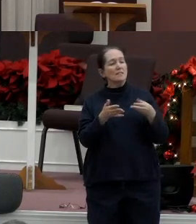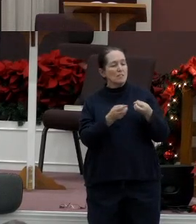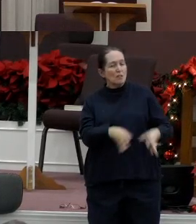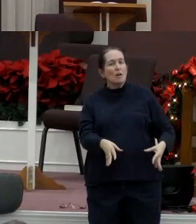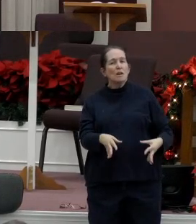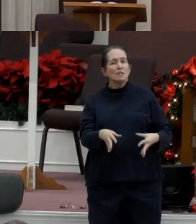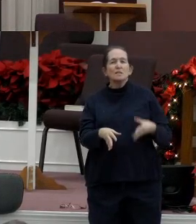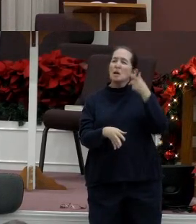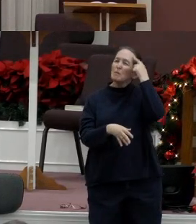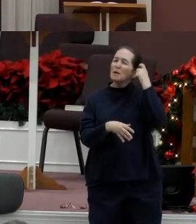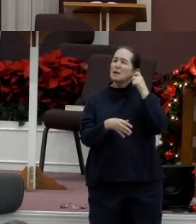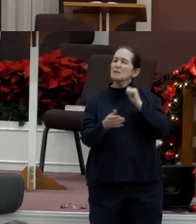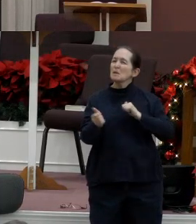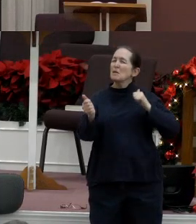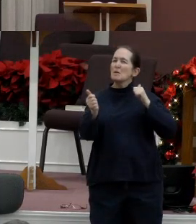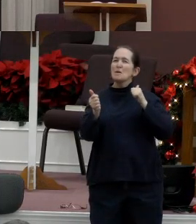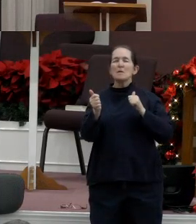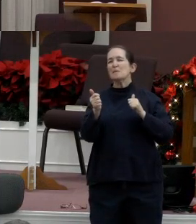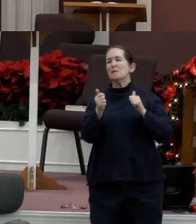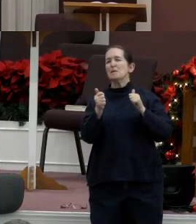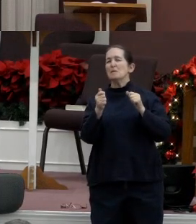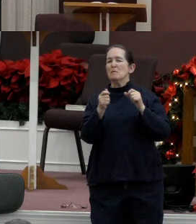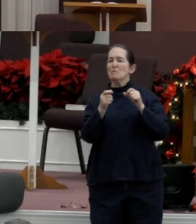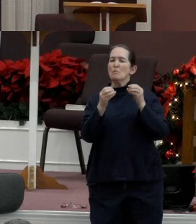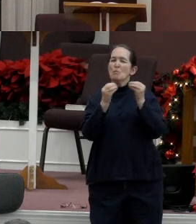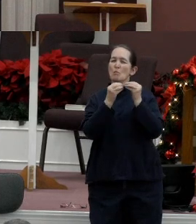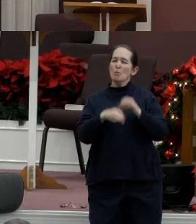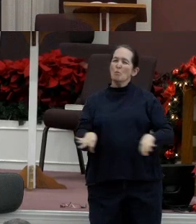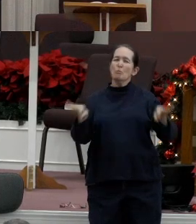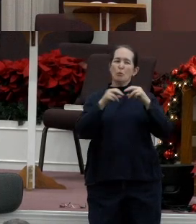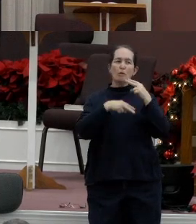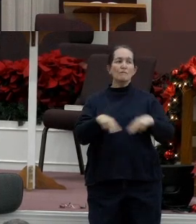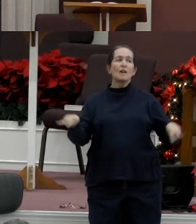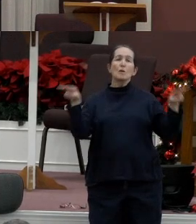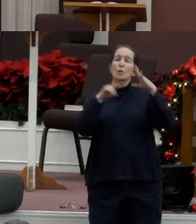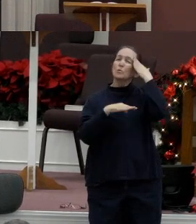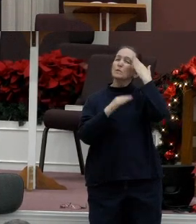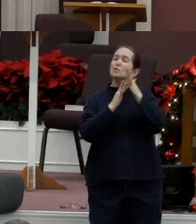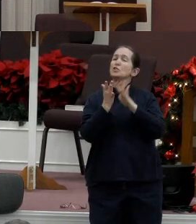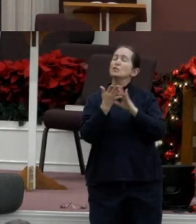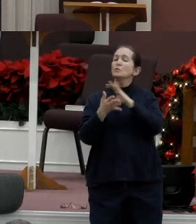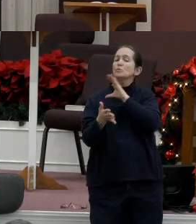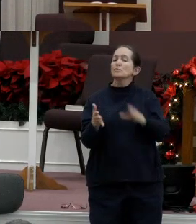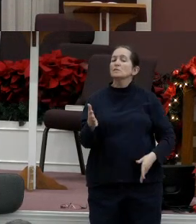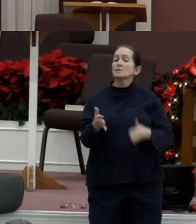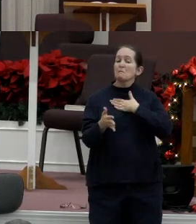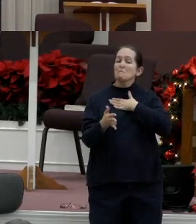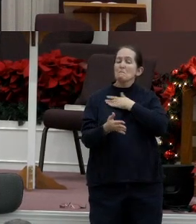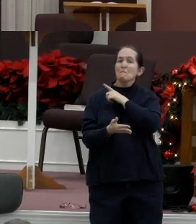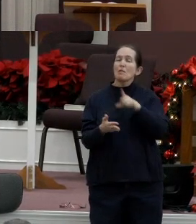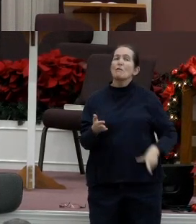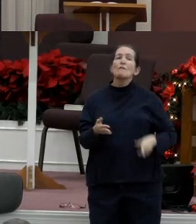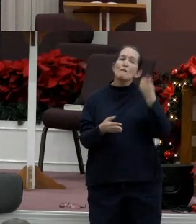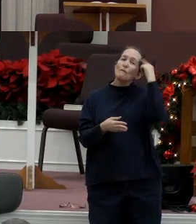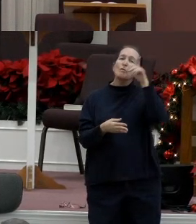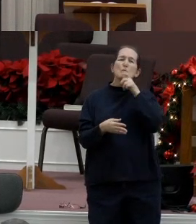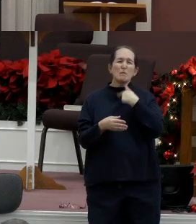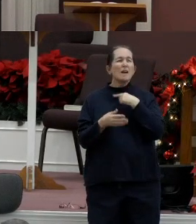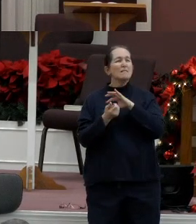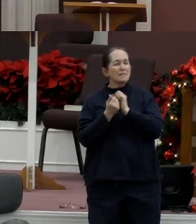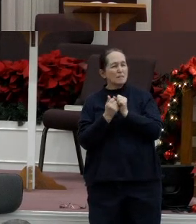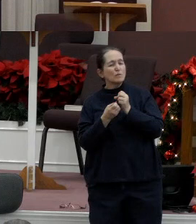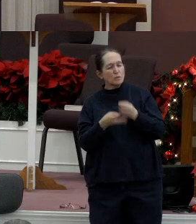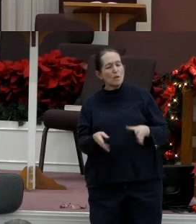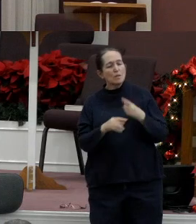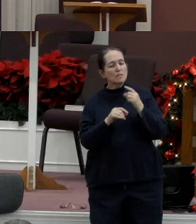the surpassing value of knowing Jesus Christ, my Lord, for whom I have suffered the loss